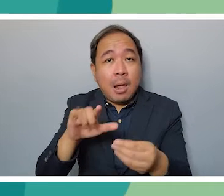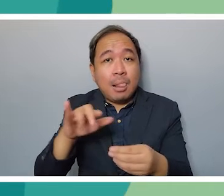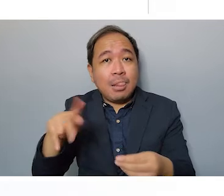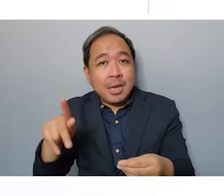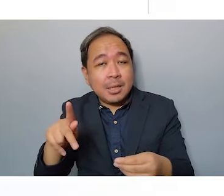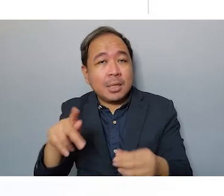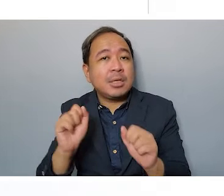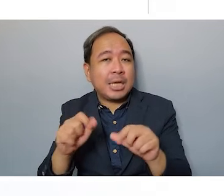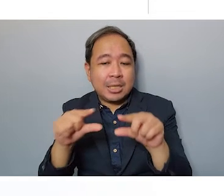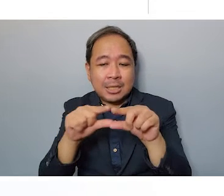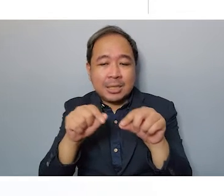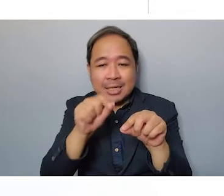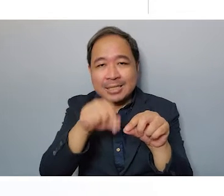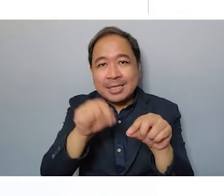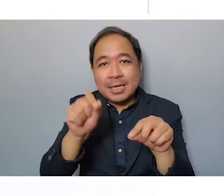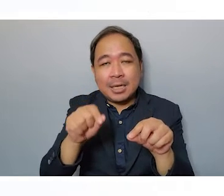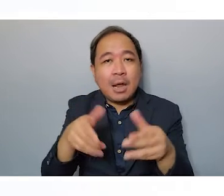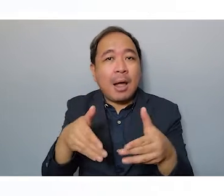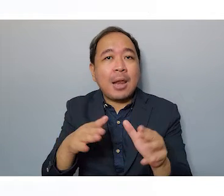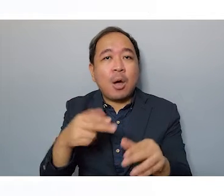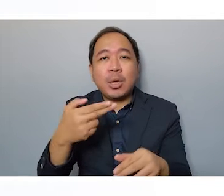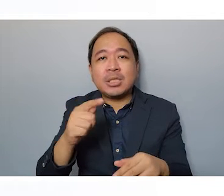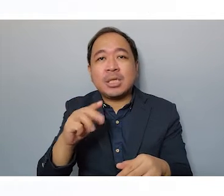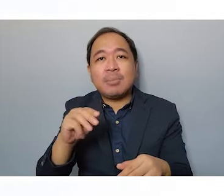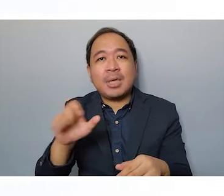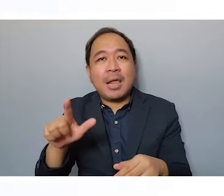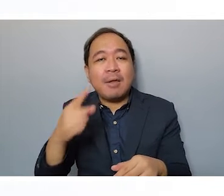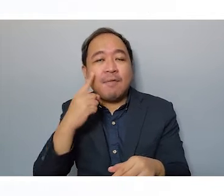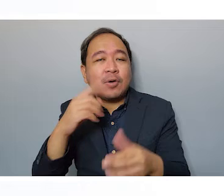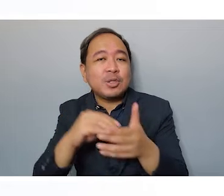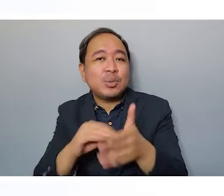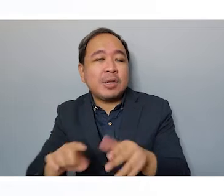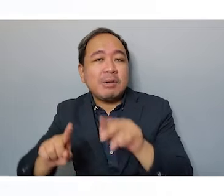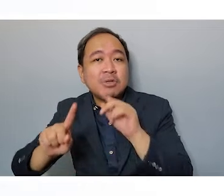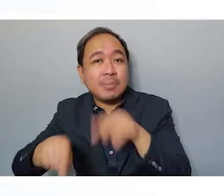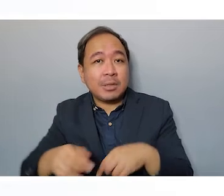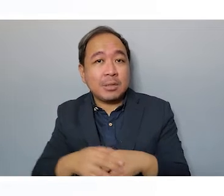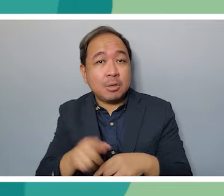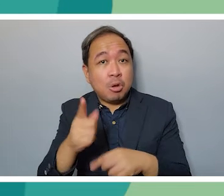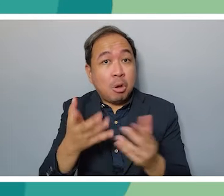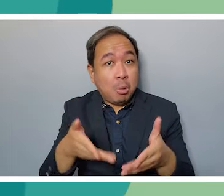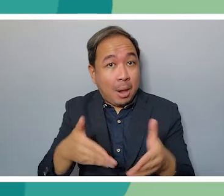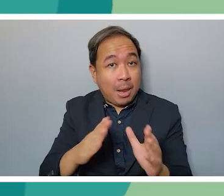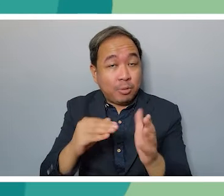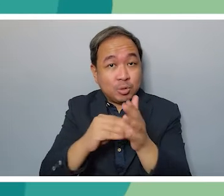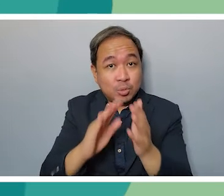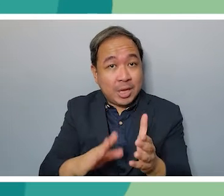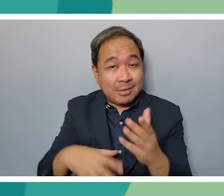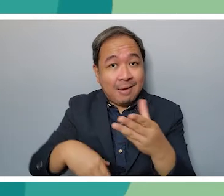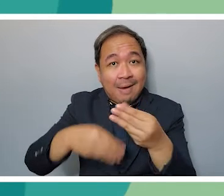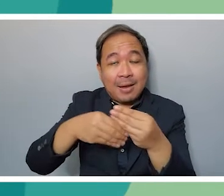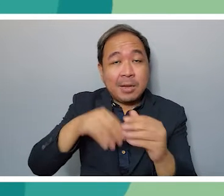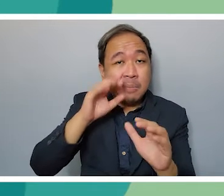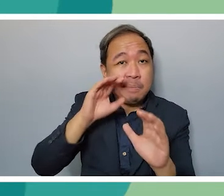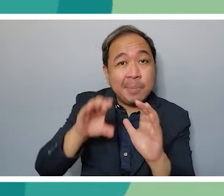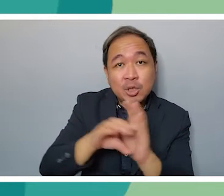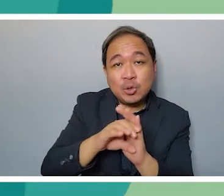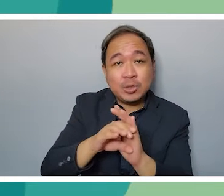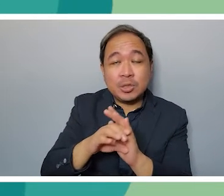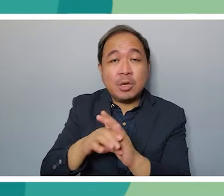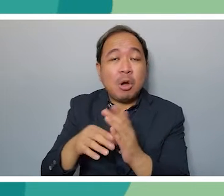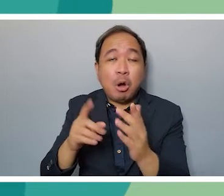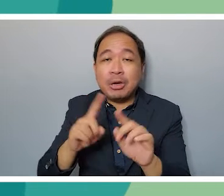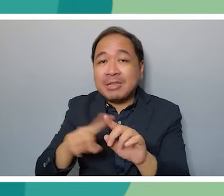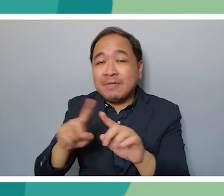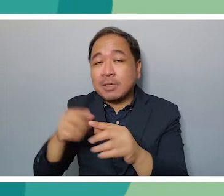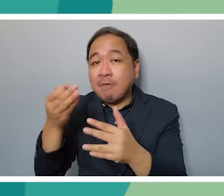quick links, tick Enable HTML Editor for student responses. If you would like to allow your students to insert